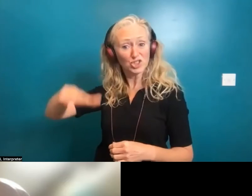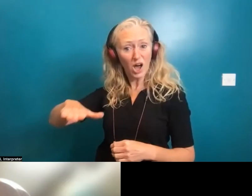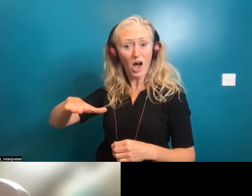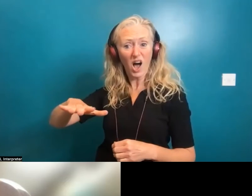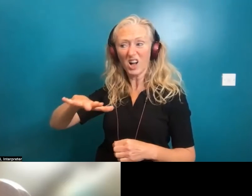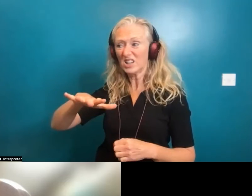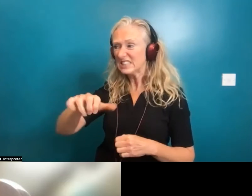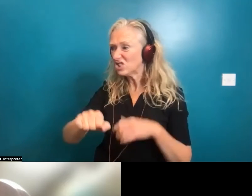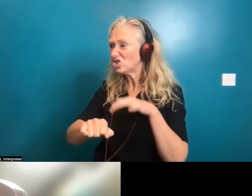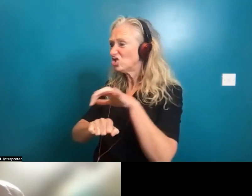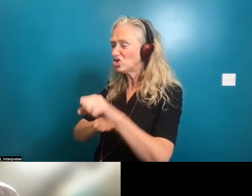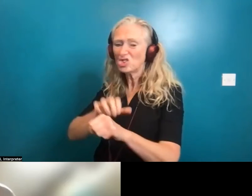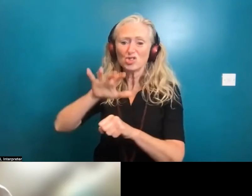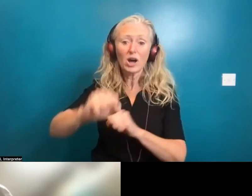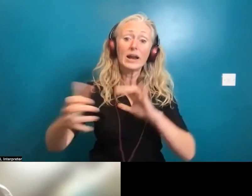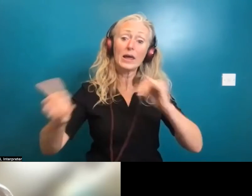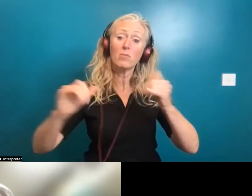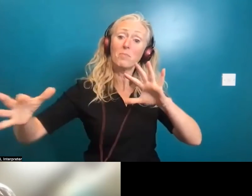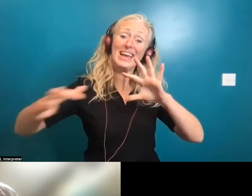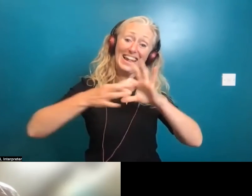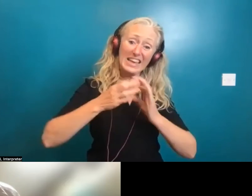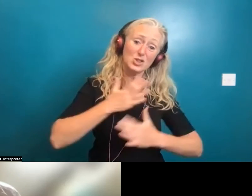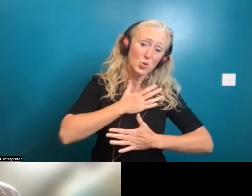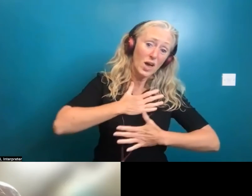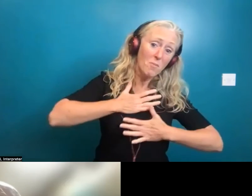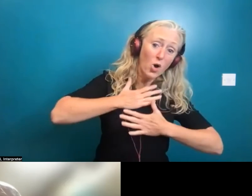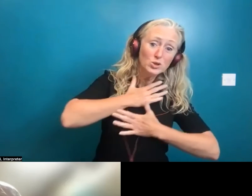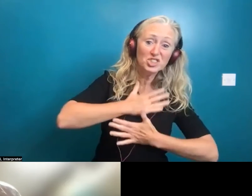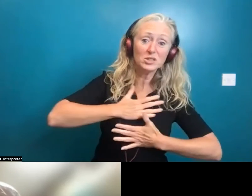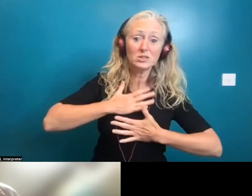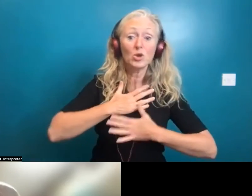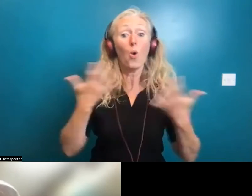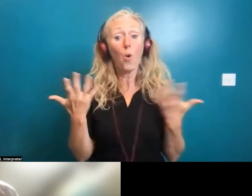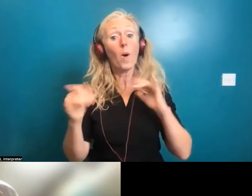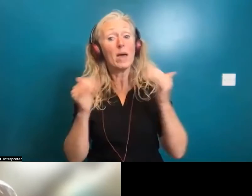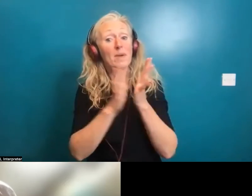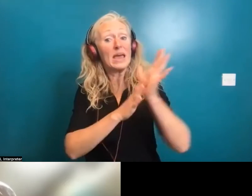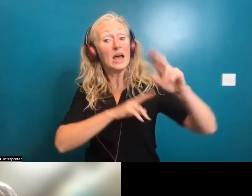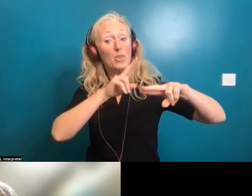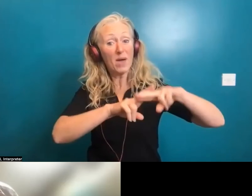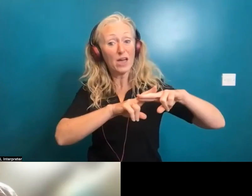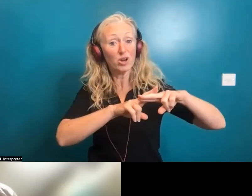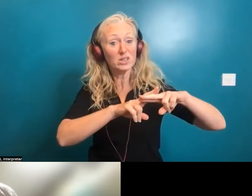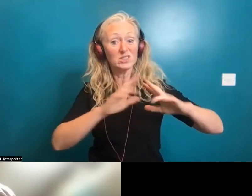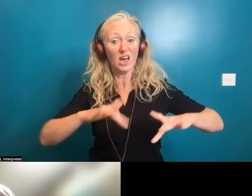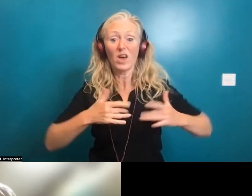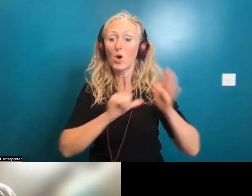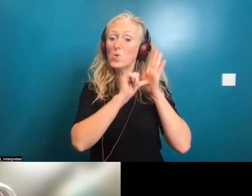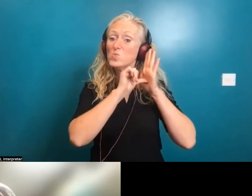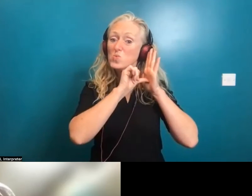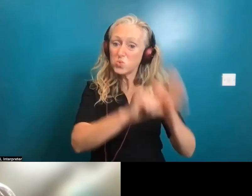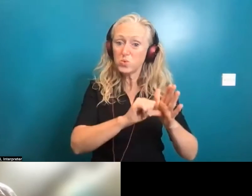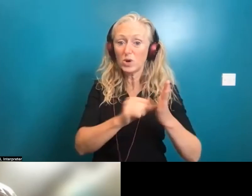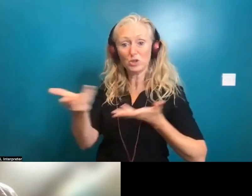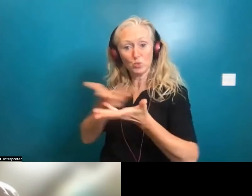emotionally, and parents are maybe having difficulties talking to their children about it, that's a common